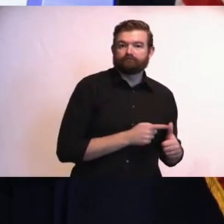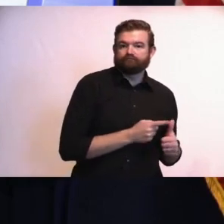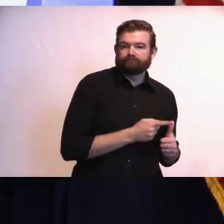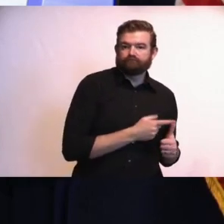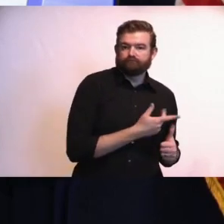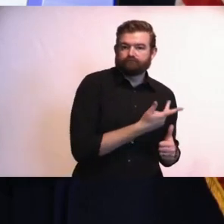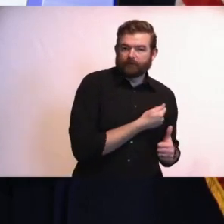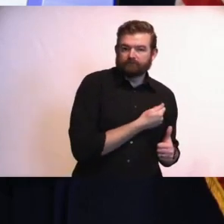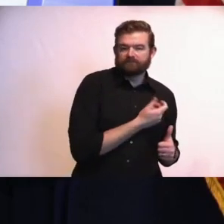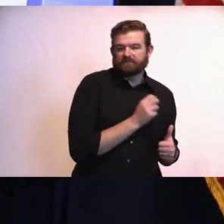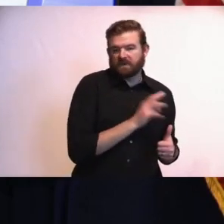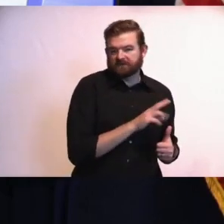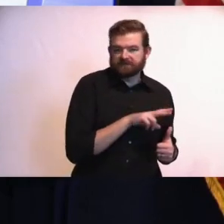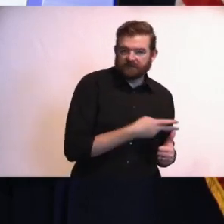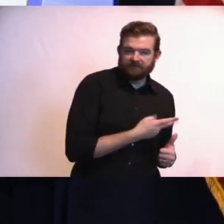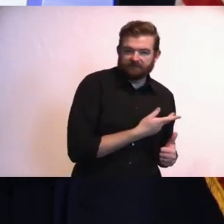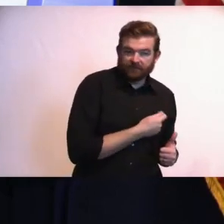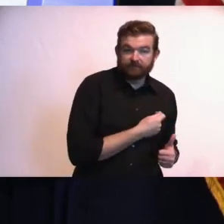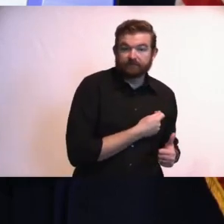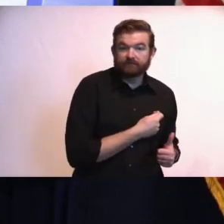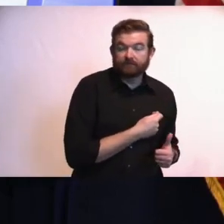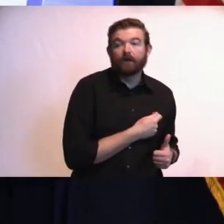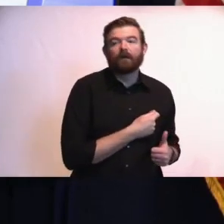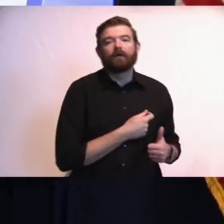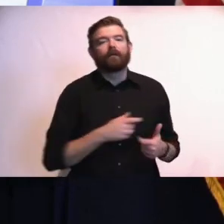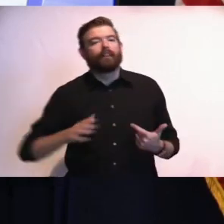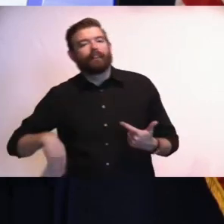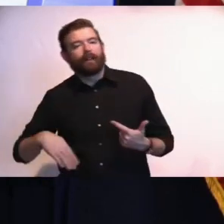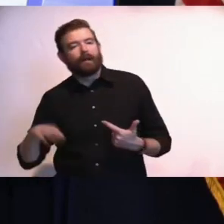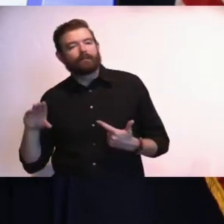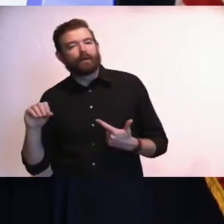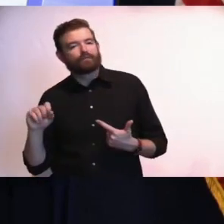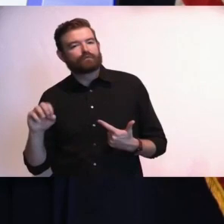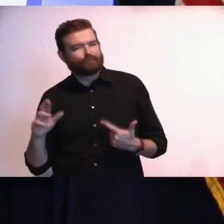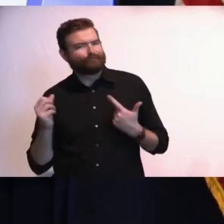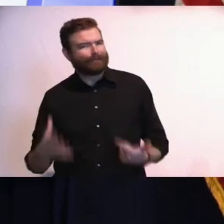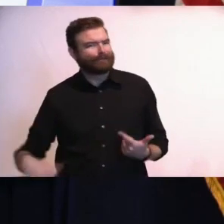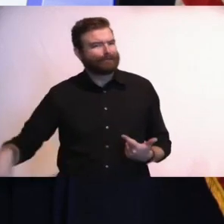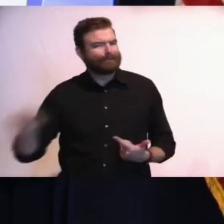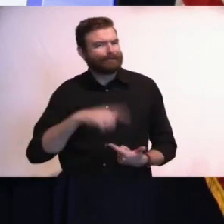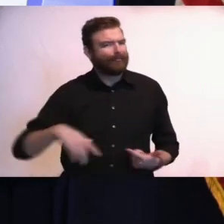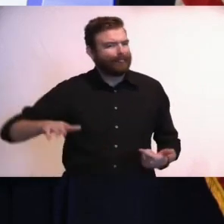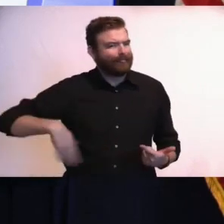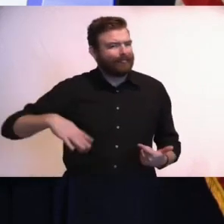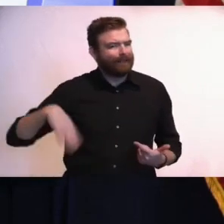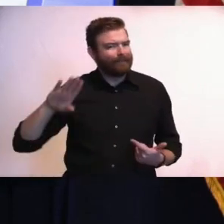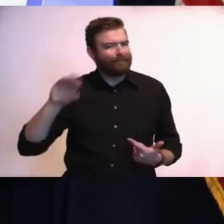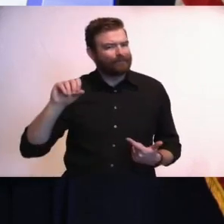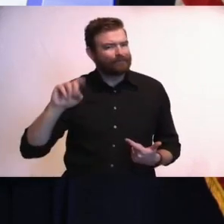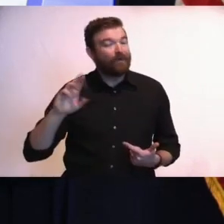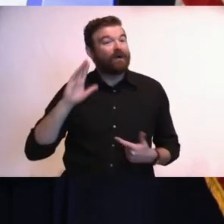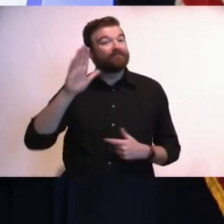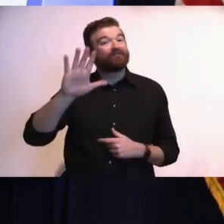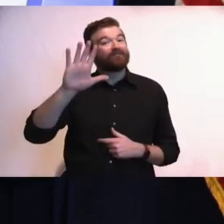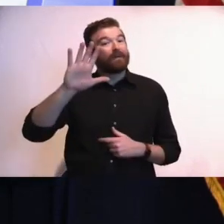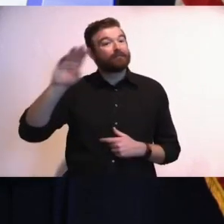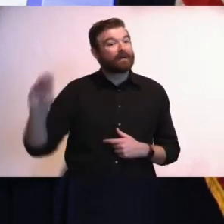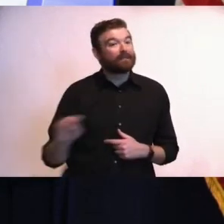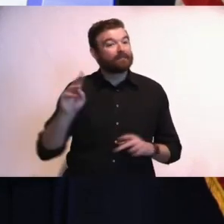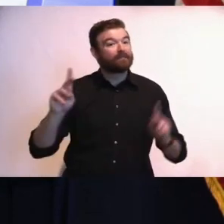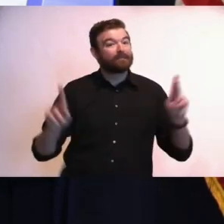dose. And 5.23 million New Jersey residents are not up to date on their